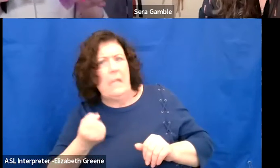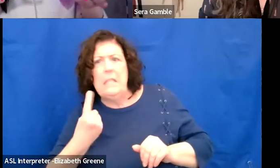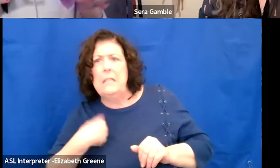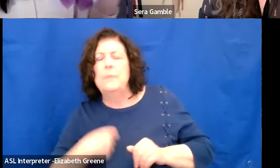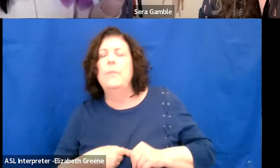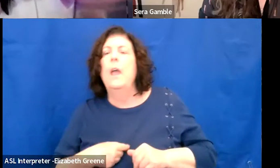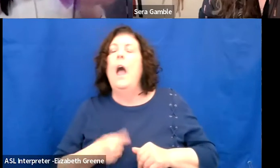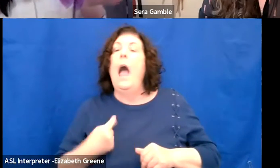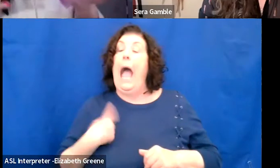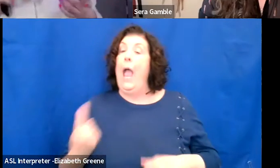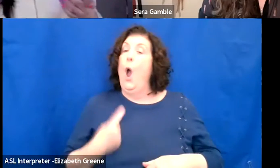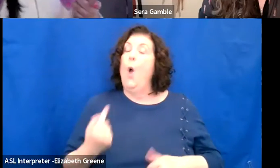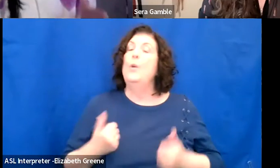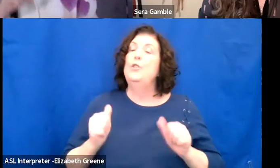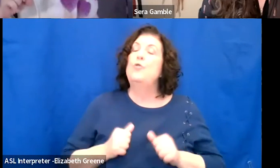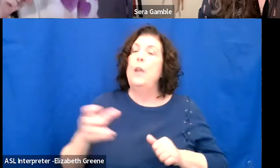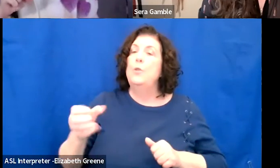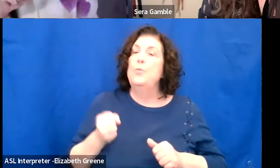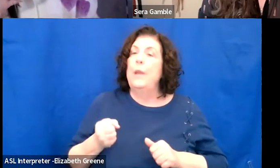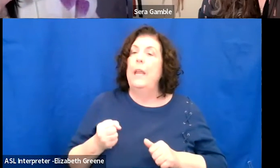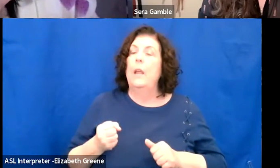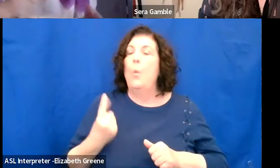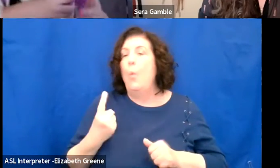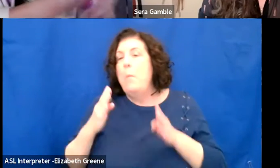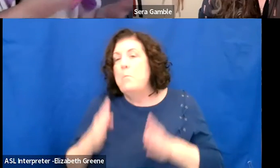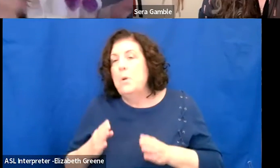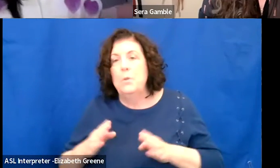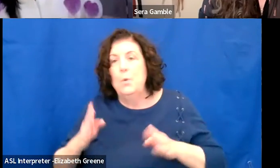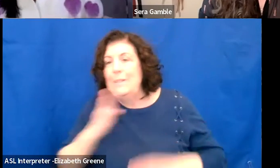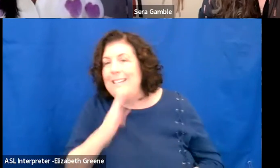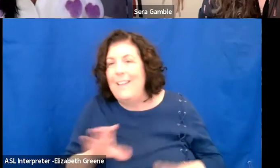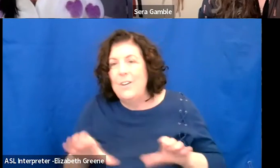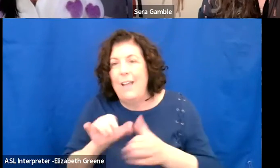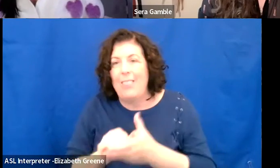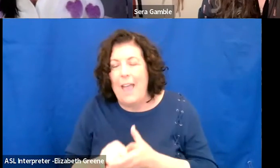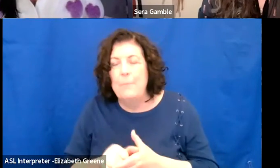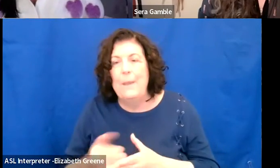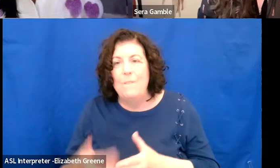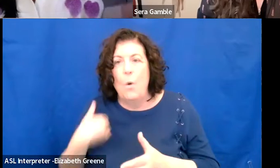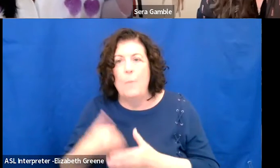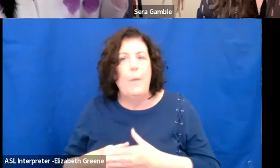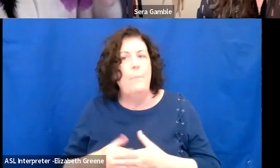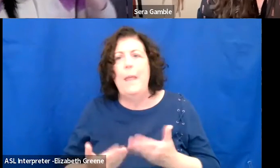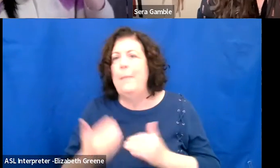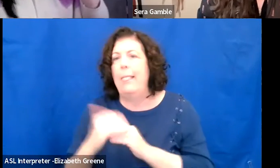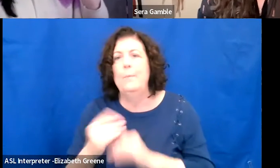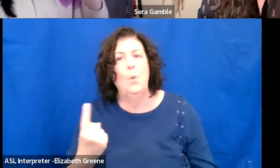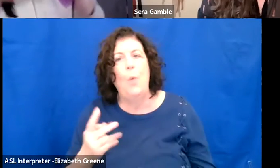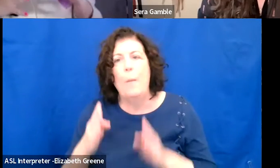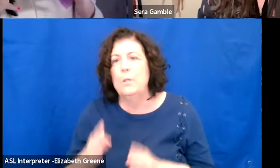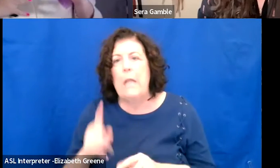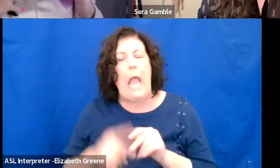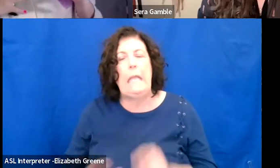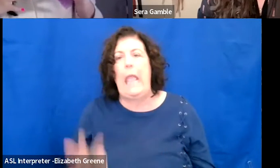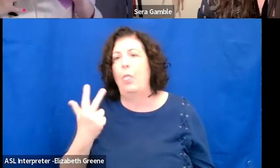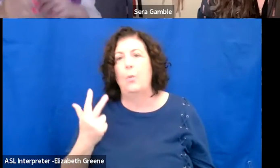done it before as our teacher, but like, I can do one of those. I can't have three writers that I'm teaching how to do this to, especially in the days of